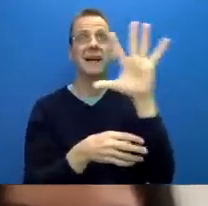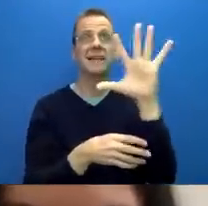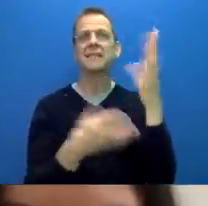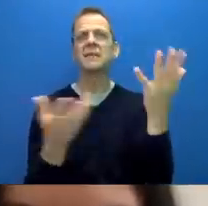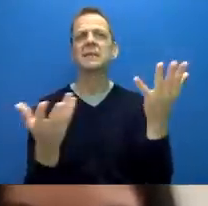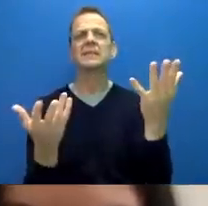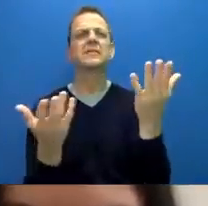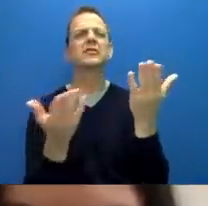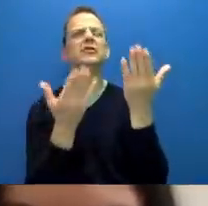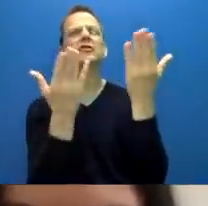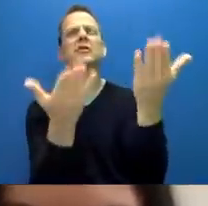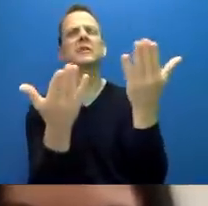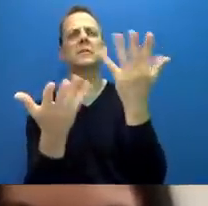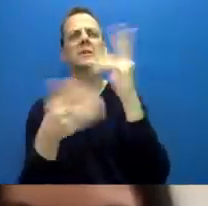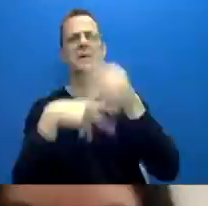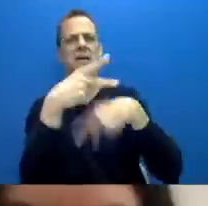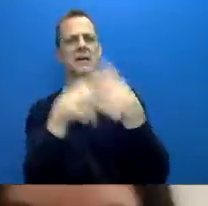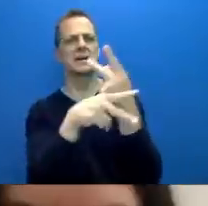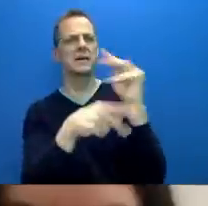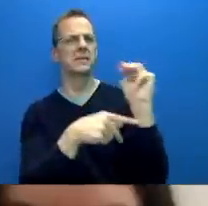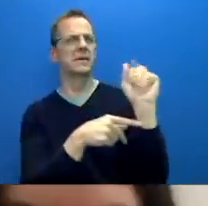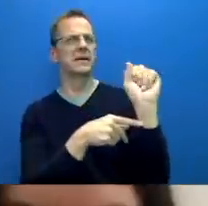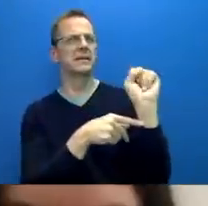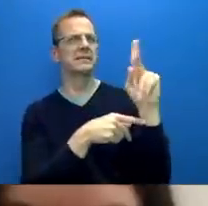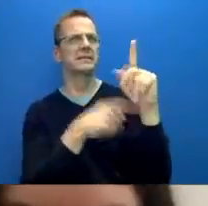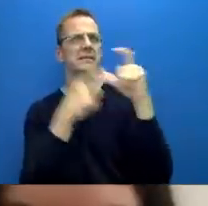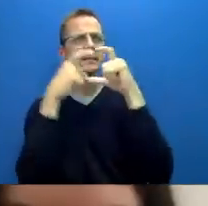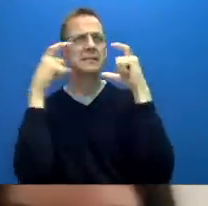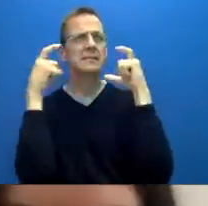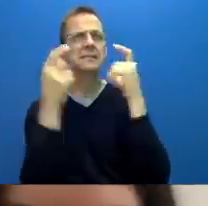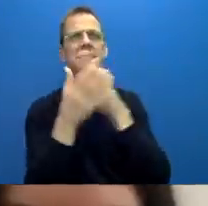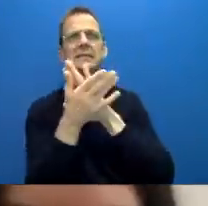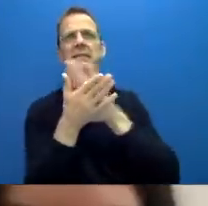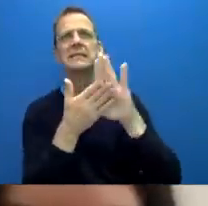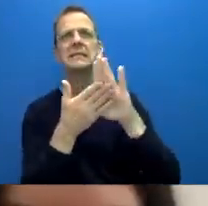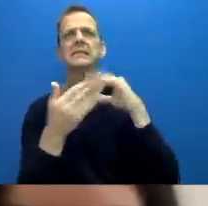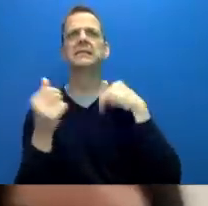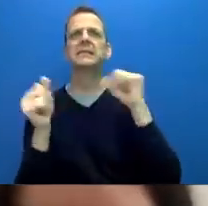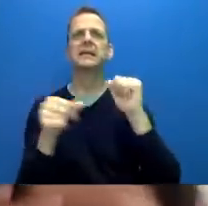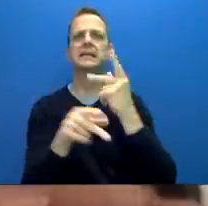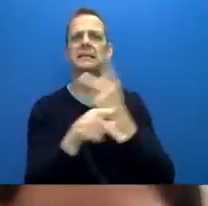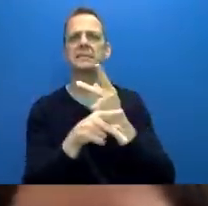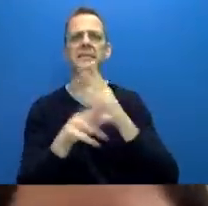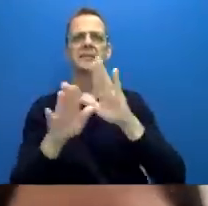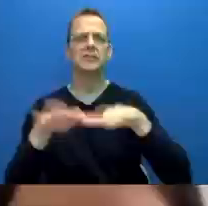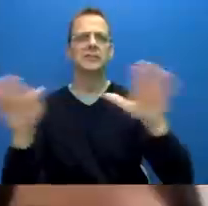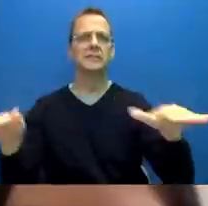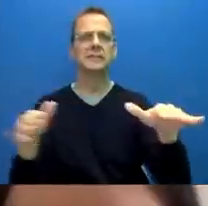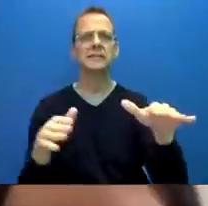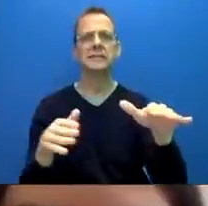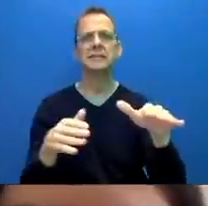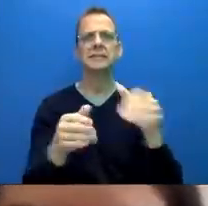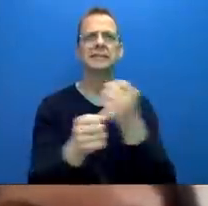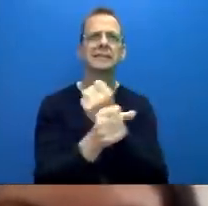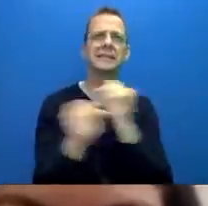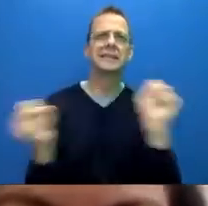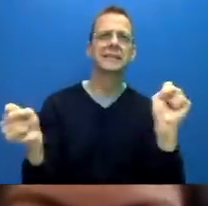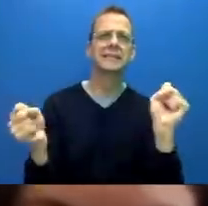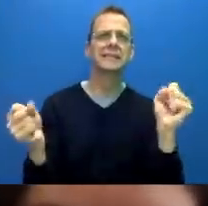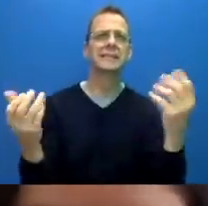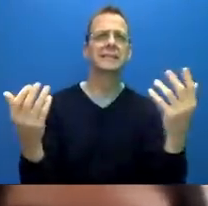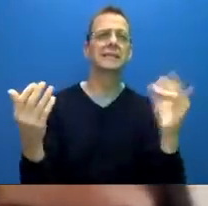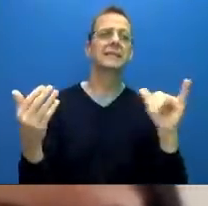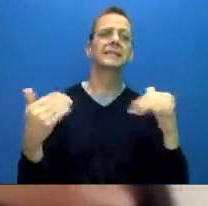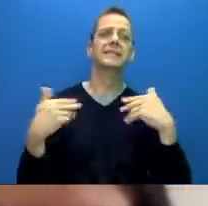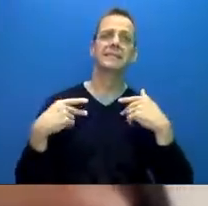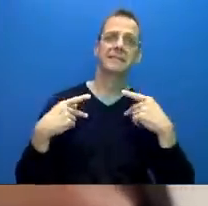perspective on how to keep those tiny humans safe, both physically and psychologically, in mask would